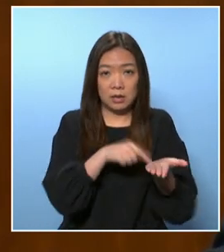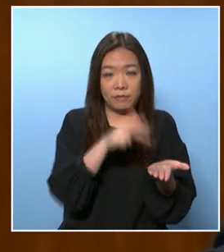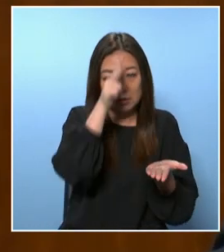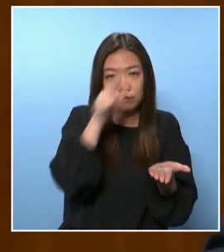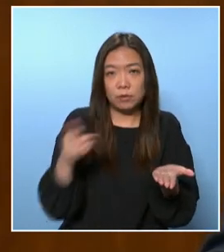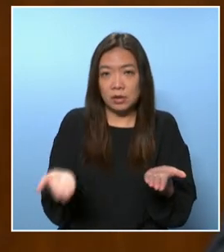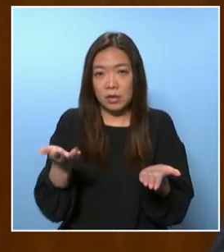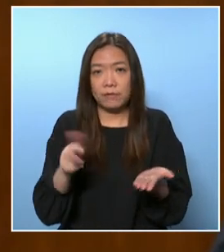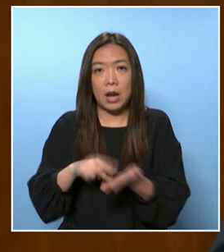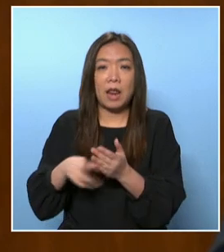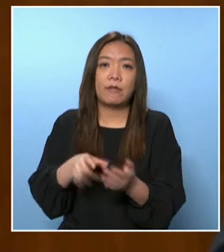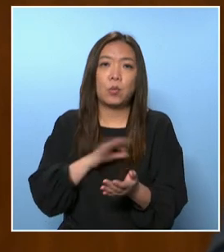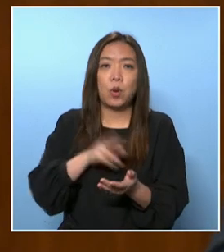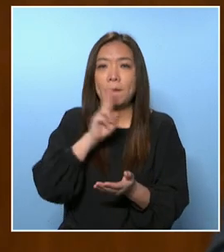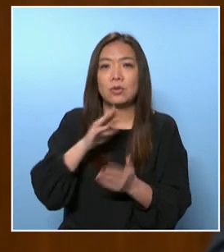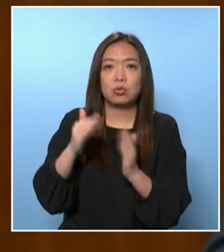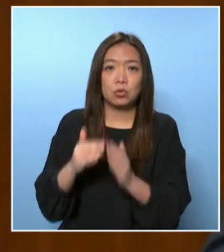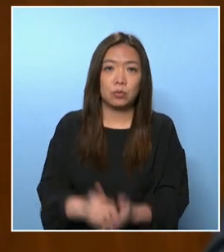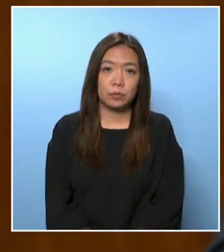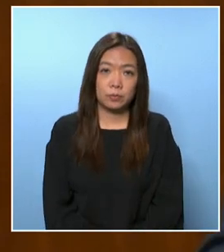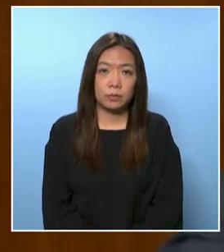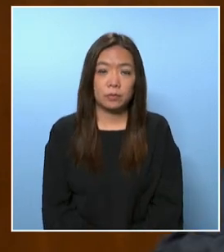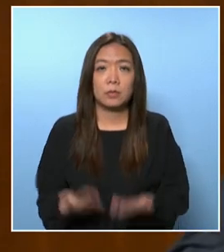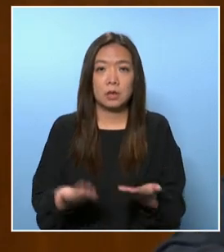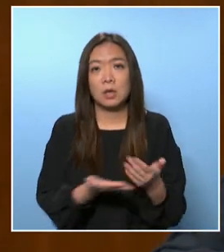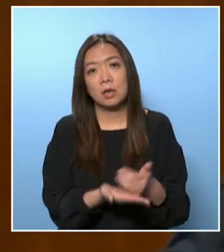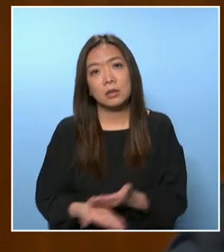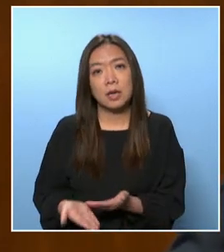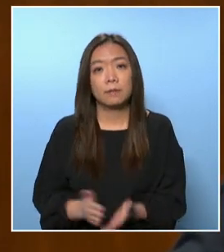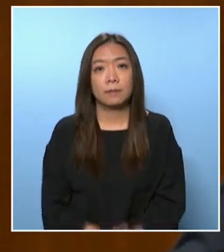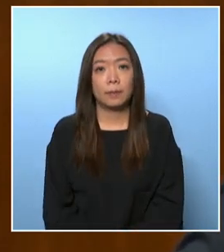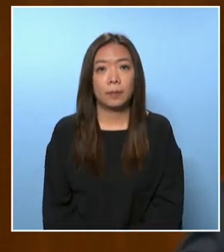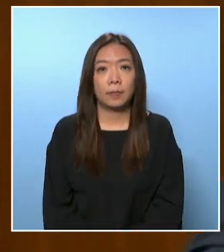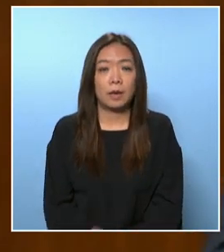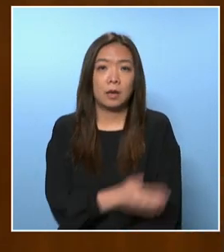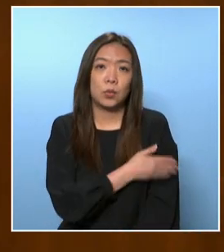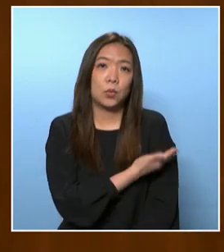by the administration, the other by the electrical secretariat.